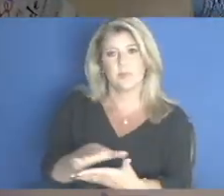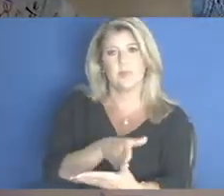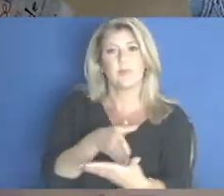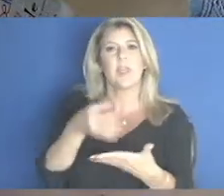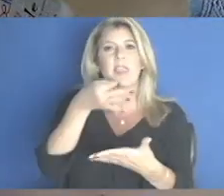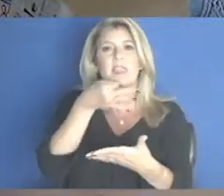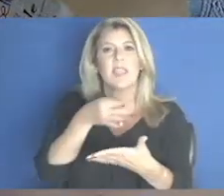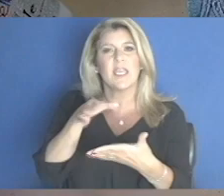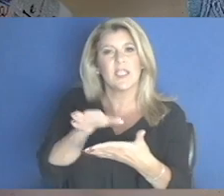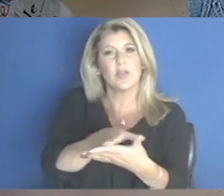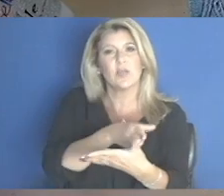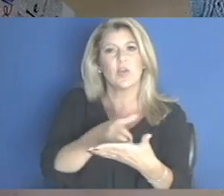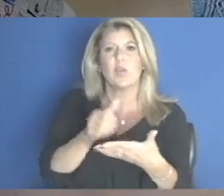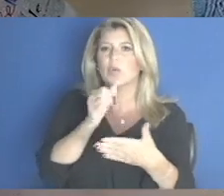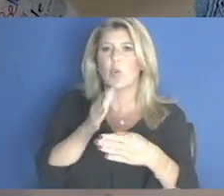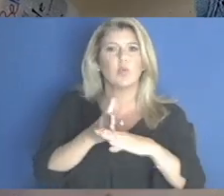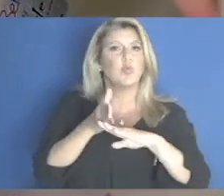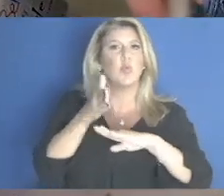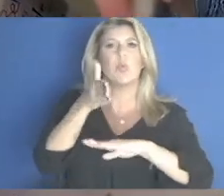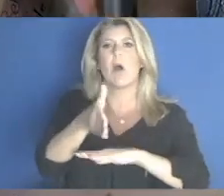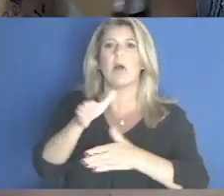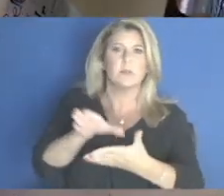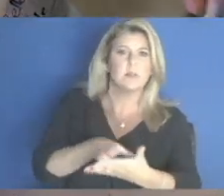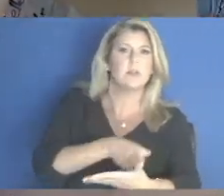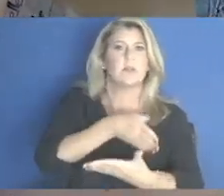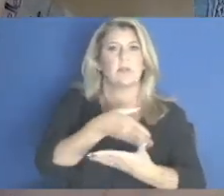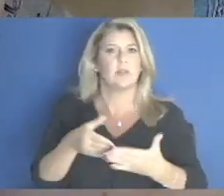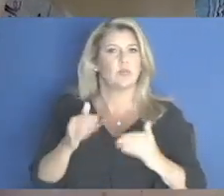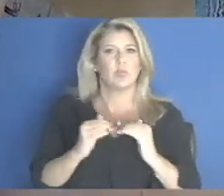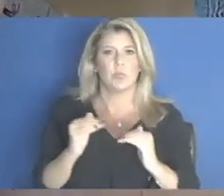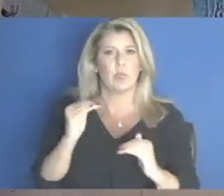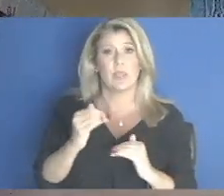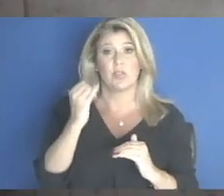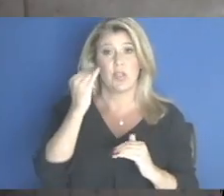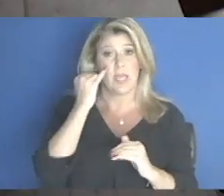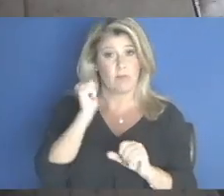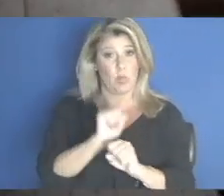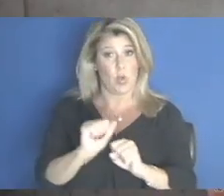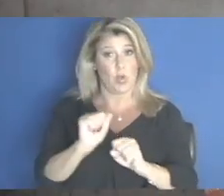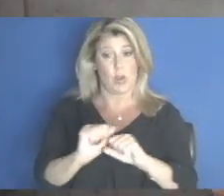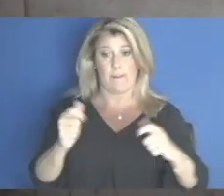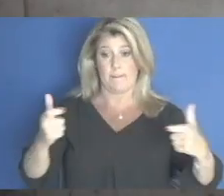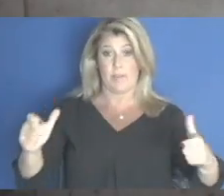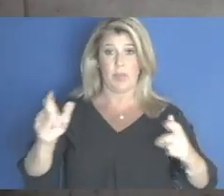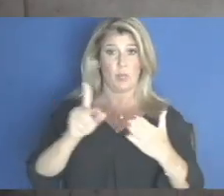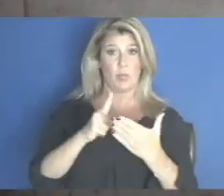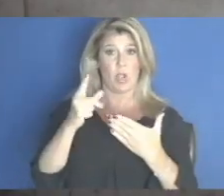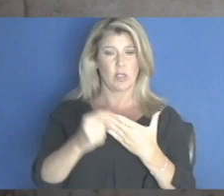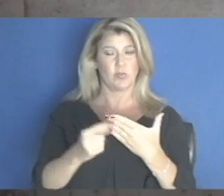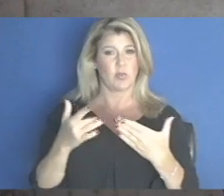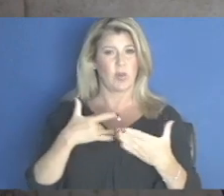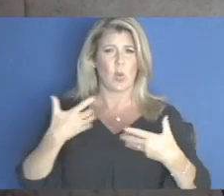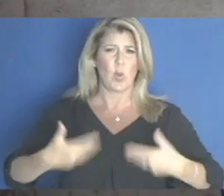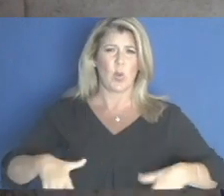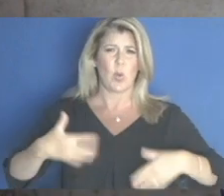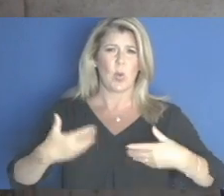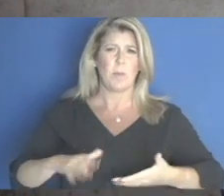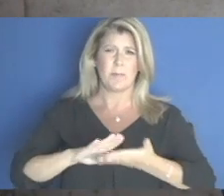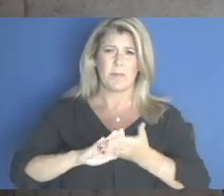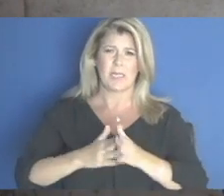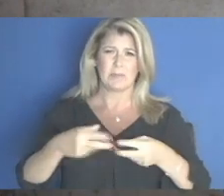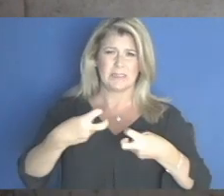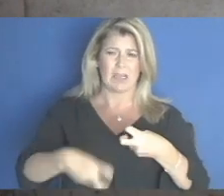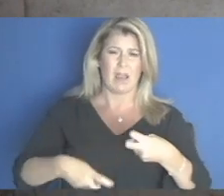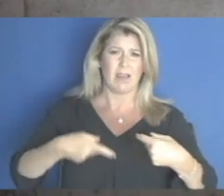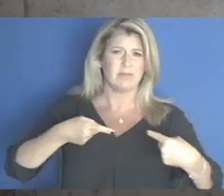Apply thin coats, do not overwork gator hide at any moment. If you're working on a big surface, if you feel that gator